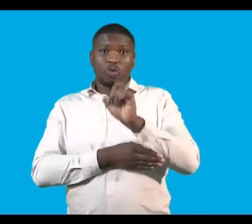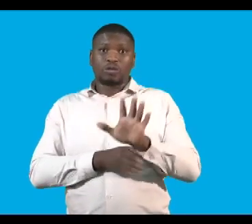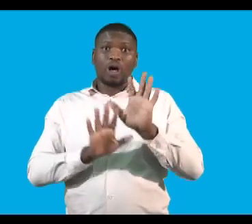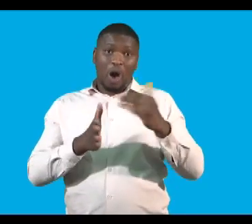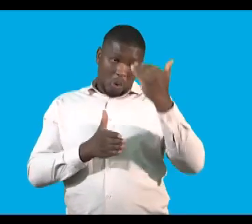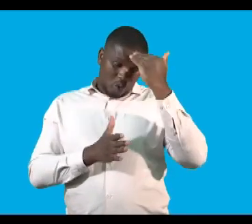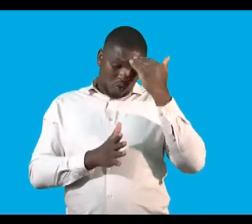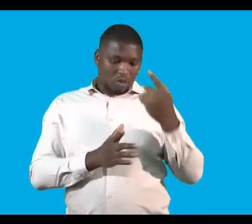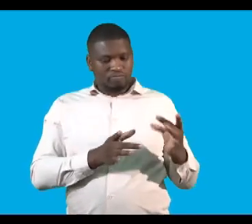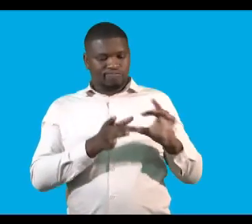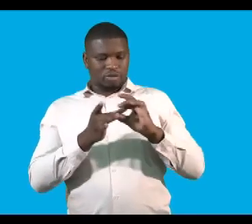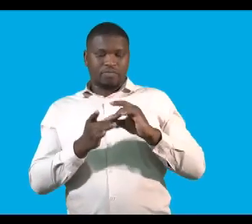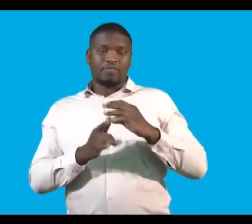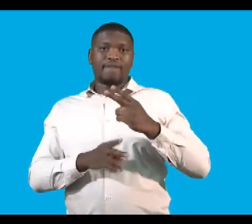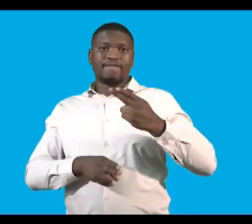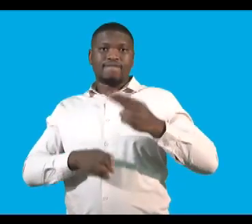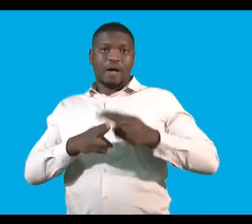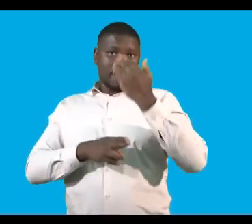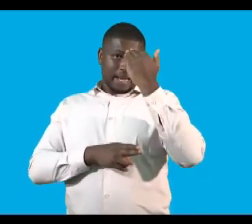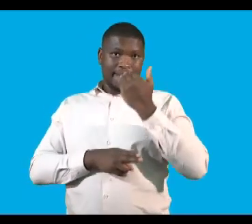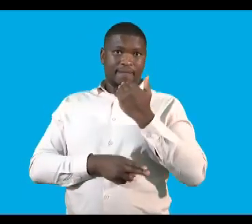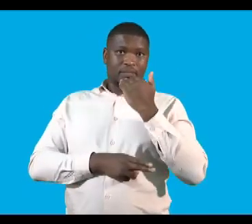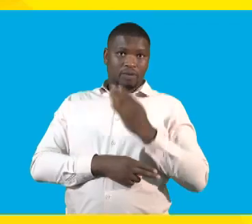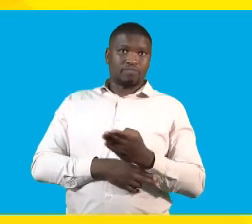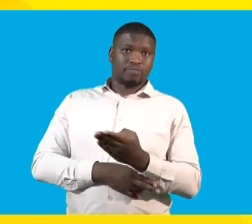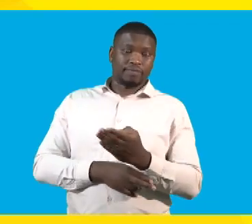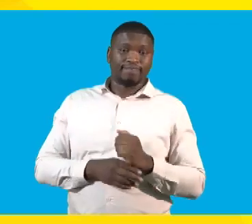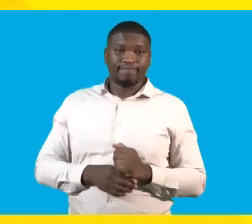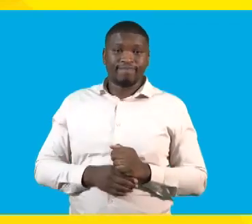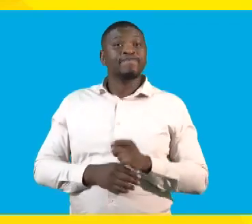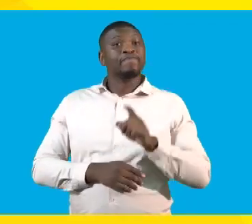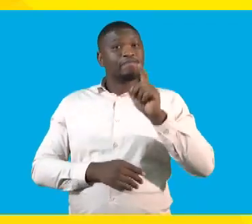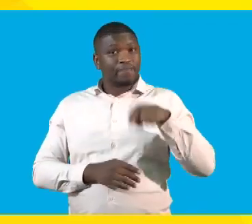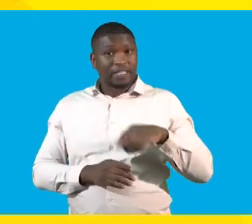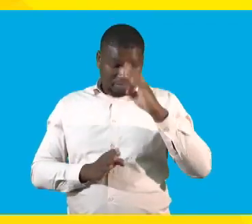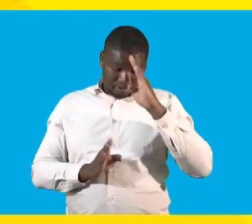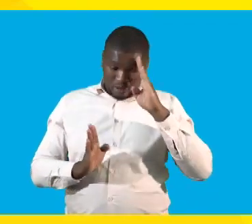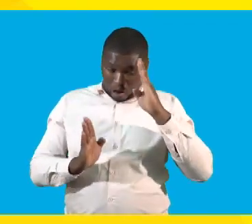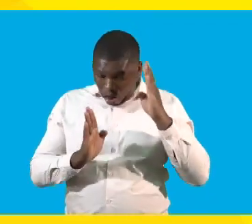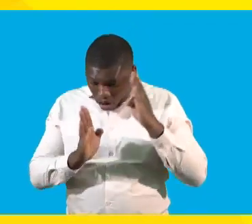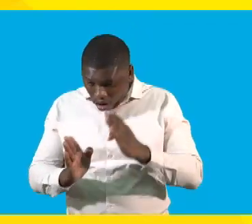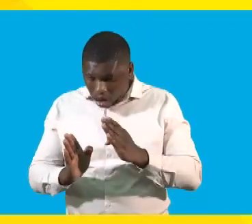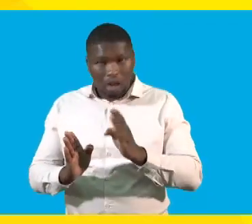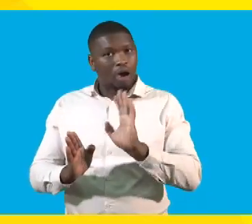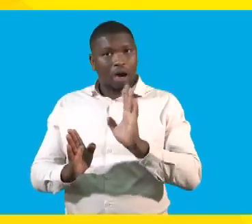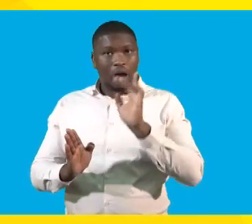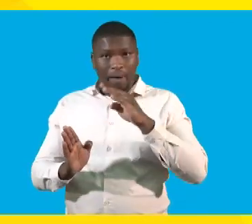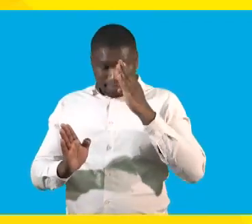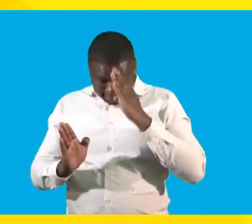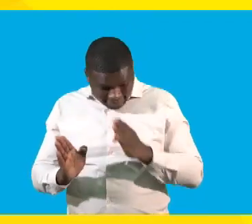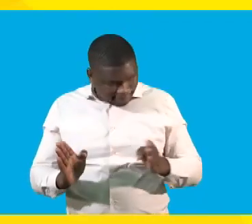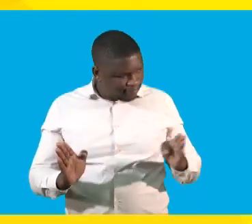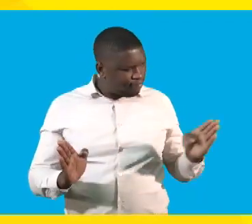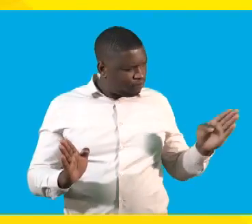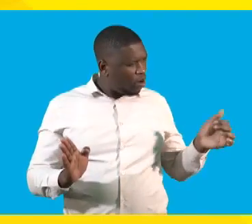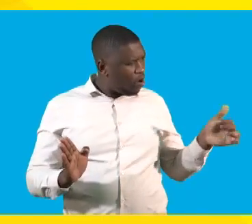final frame. So even though the focus is on the final frame, you have to take into consideration all the other frames in coming